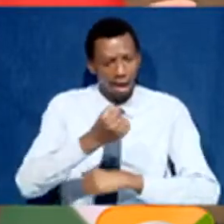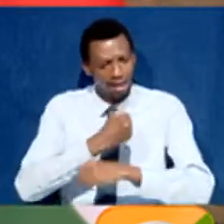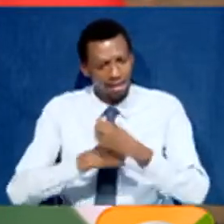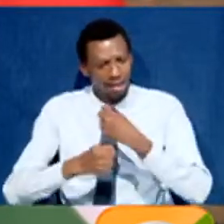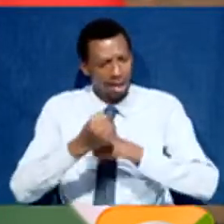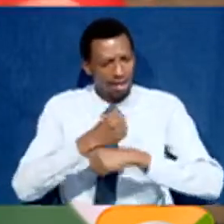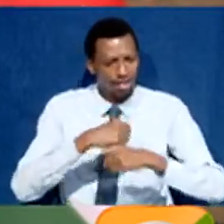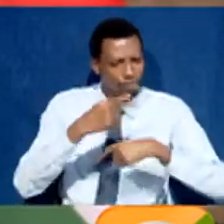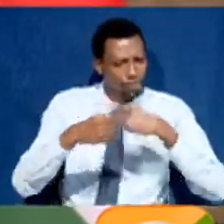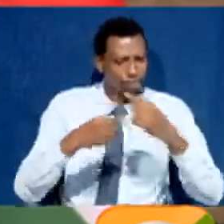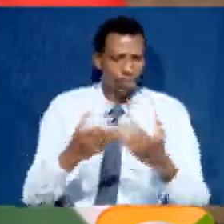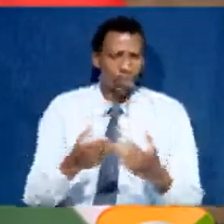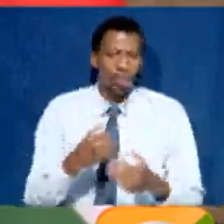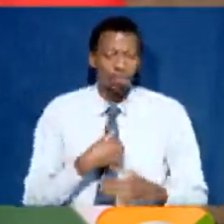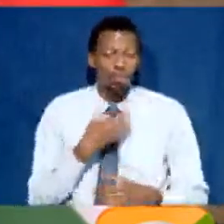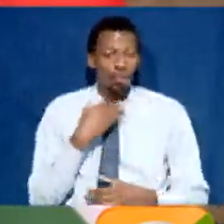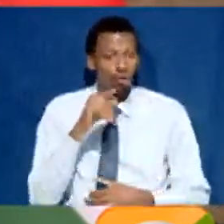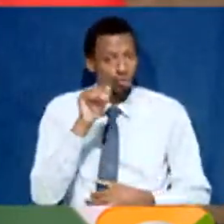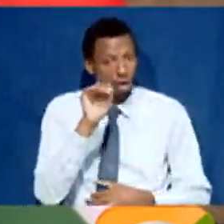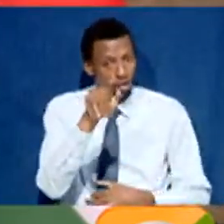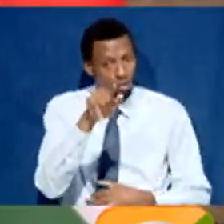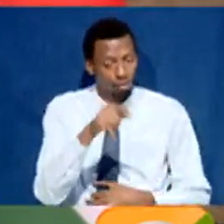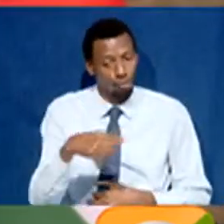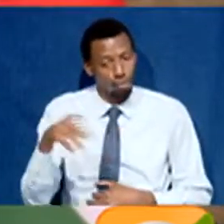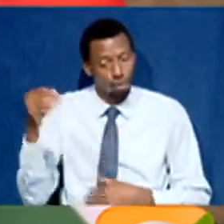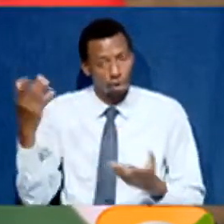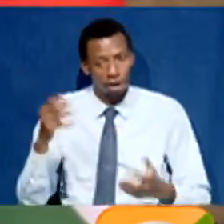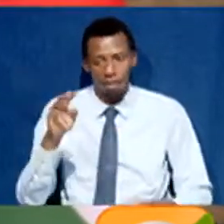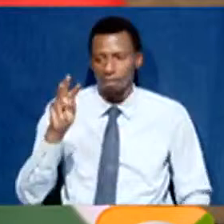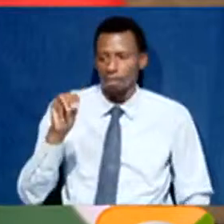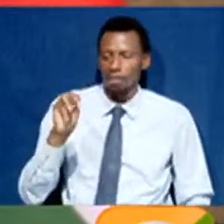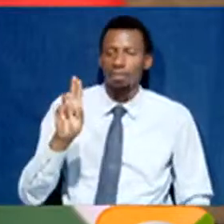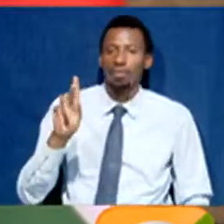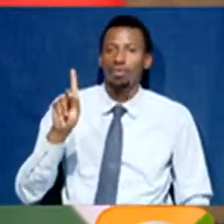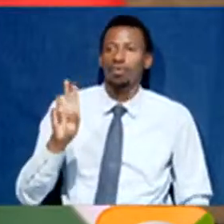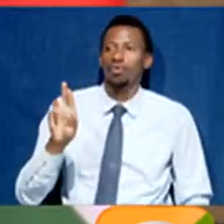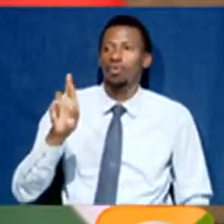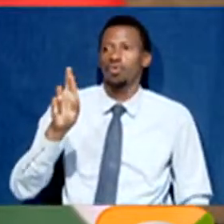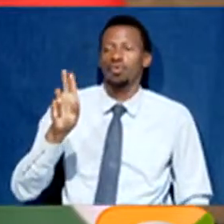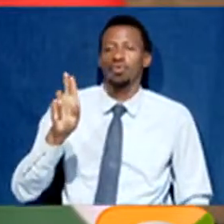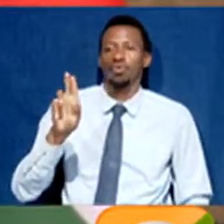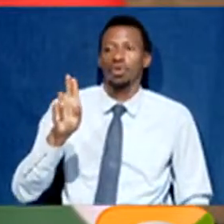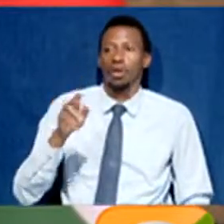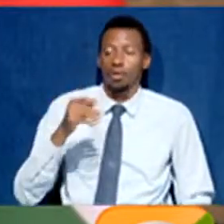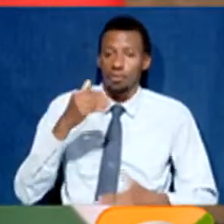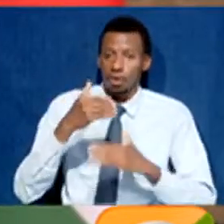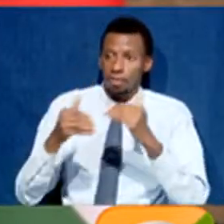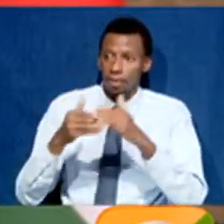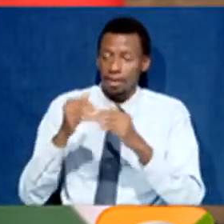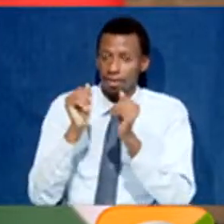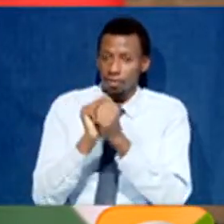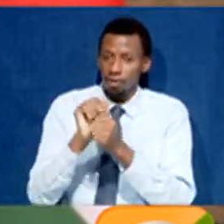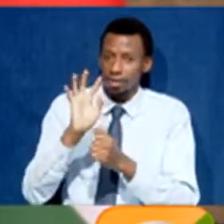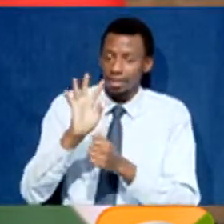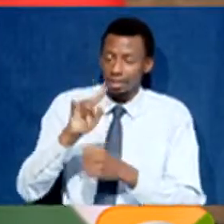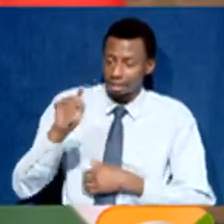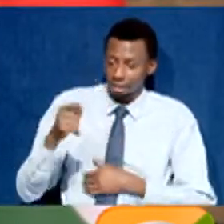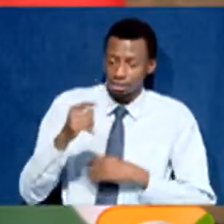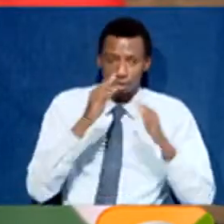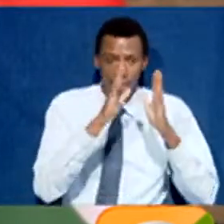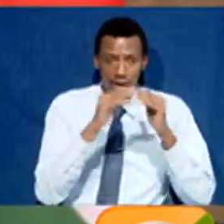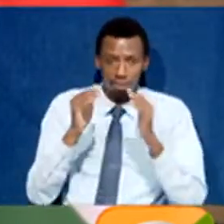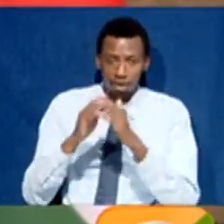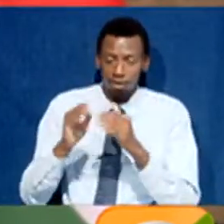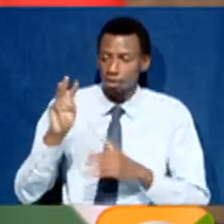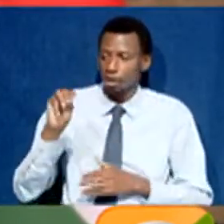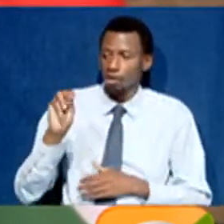on. I want to ask you to go to Mukuru. We are building 14,000 houses in Mukuru. If you go today to Mukuru, you